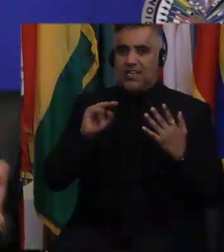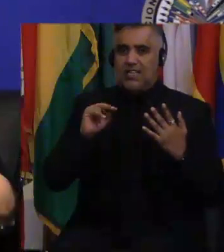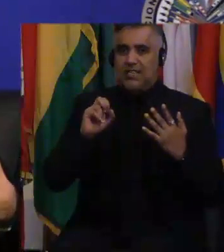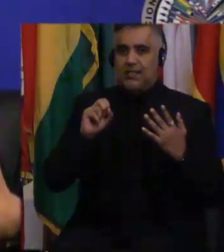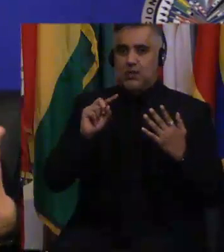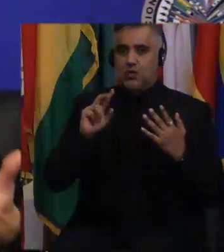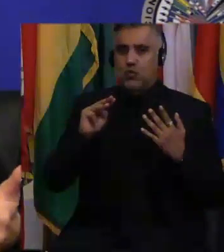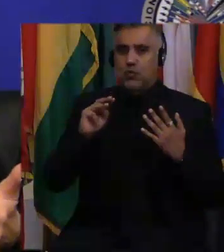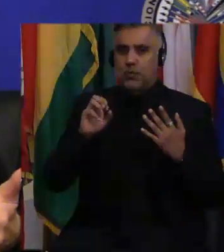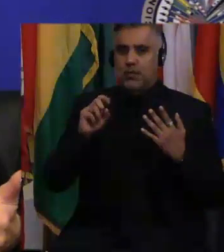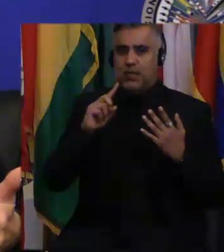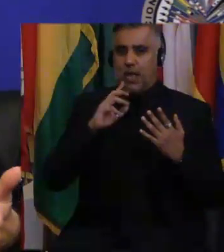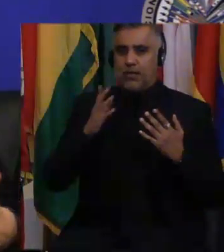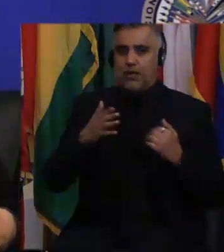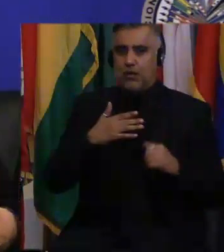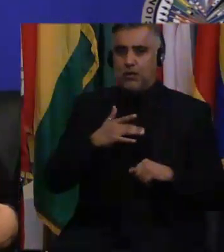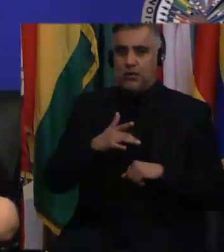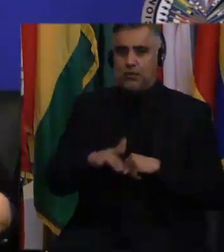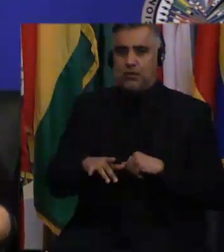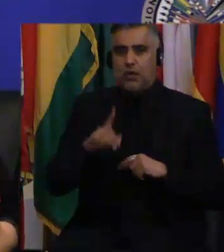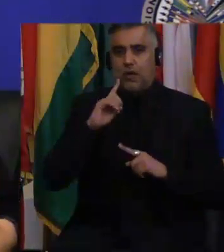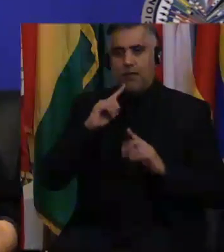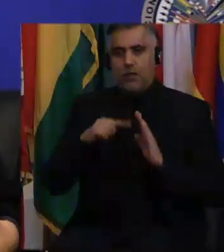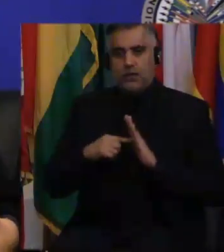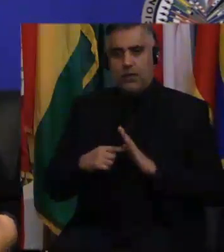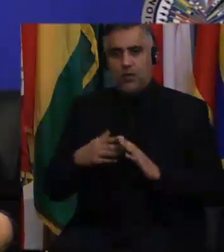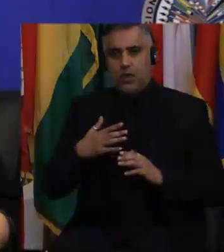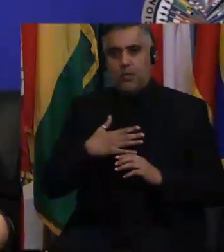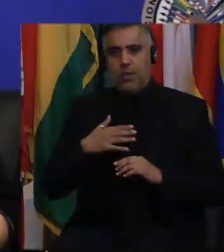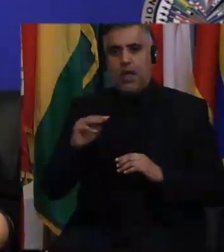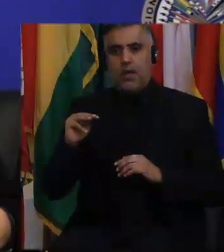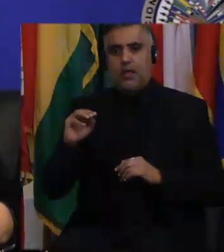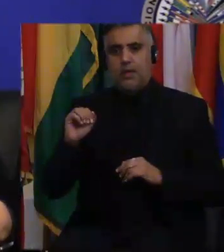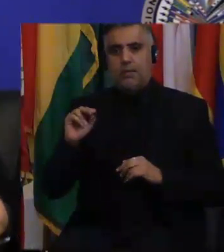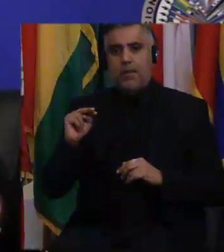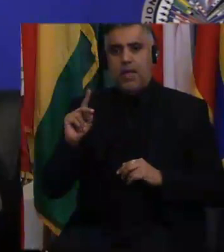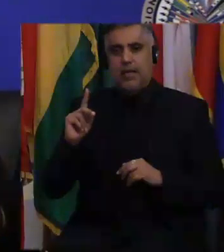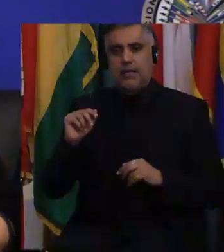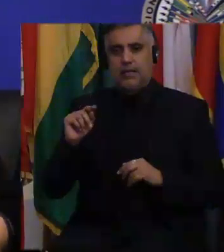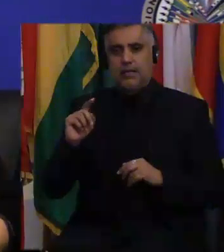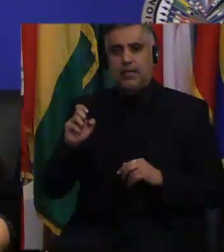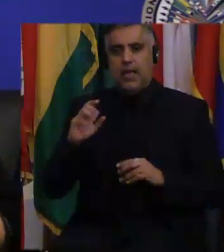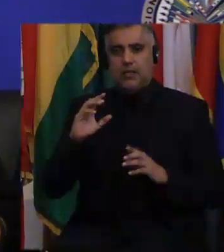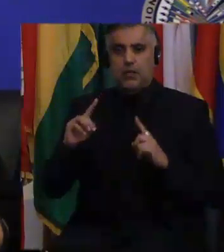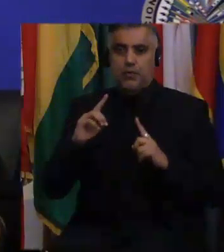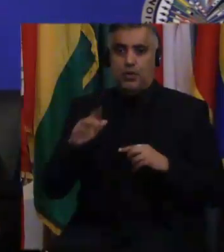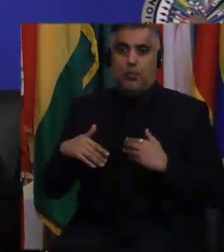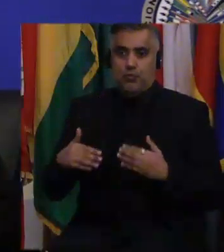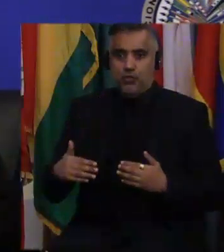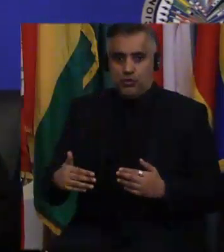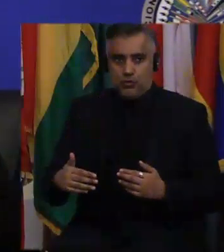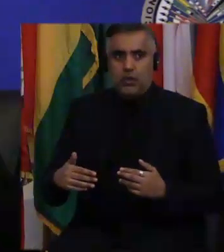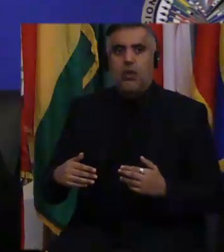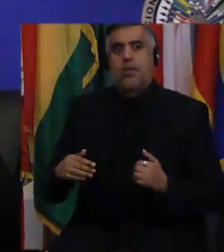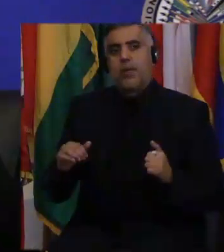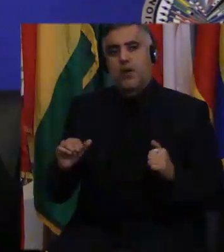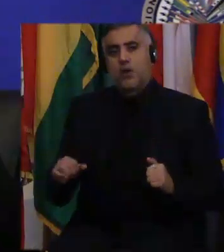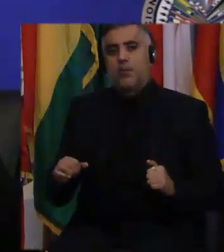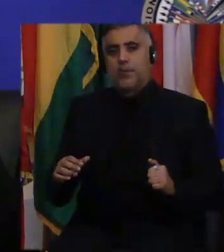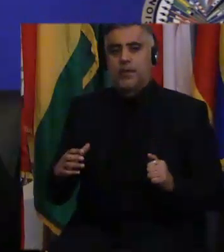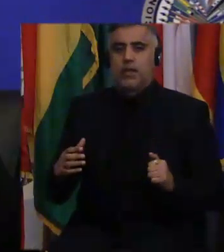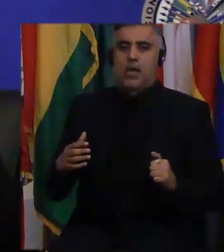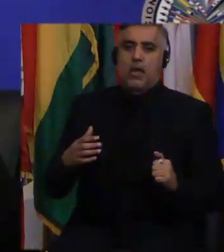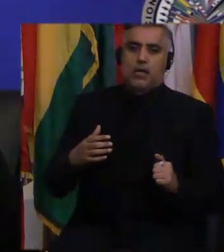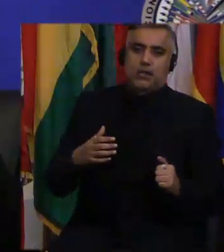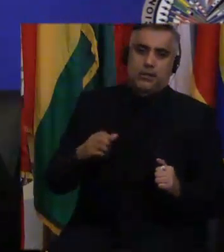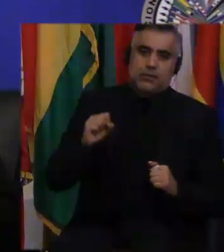that are at their disposal. For example, my mandate has communication procedure that could be complained, that